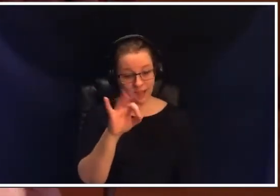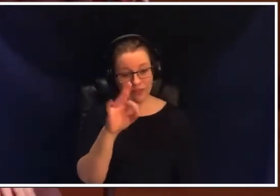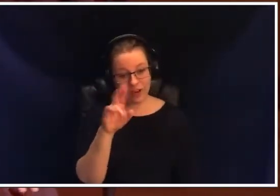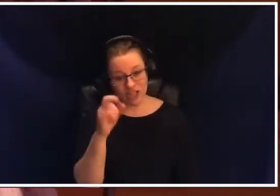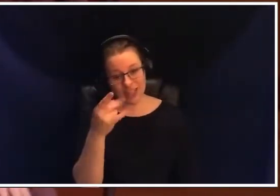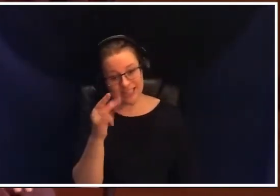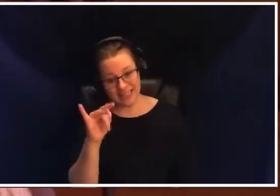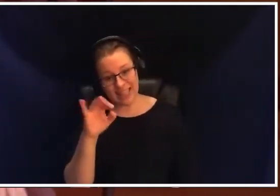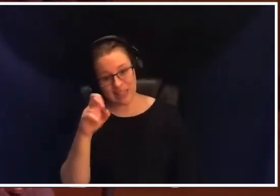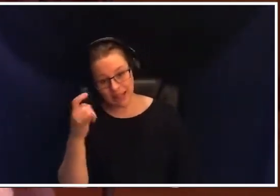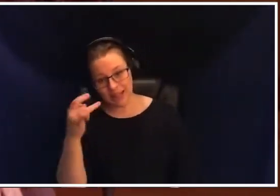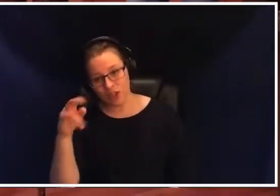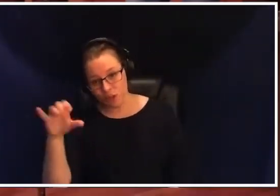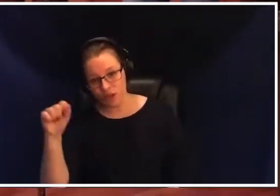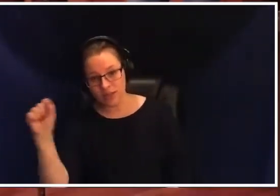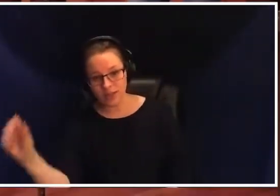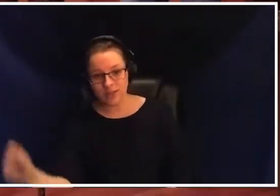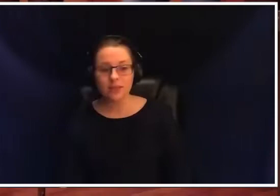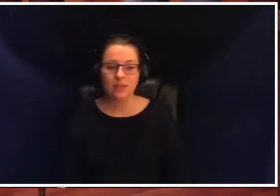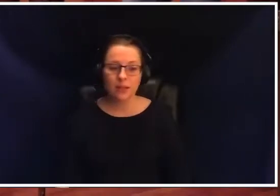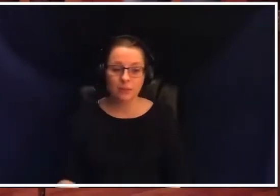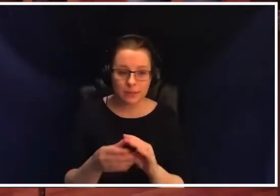Supercalifragilisticexpialidocious.